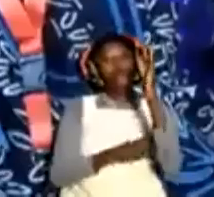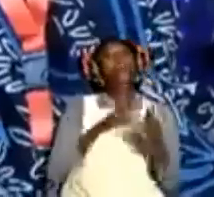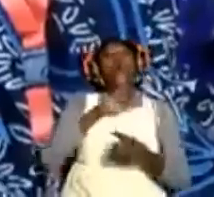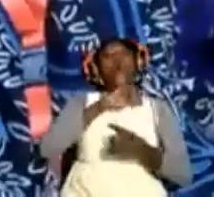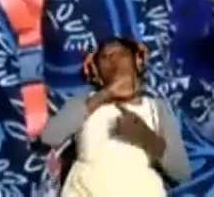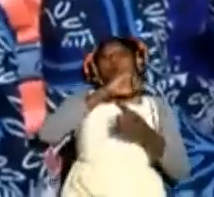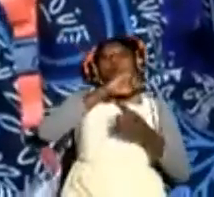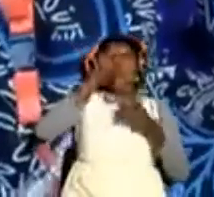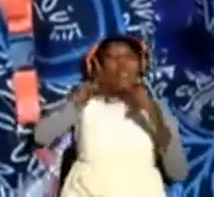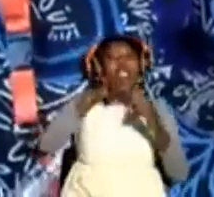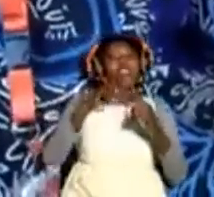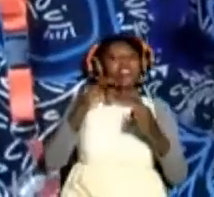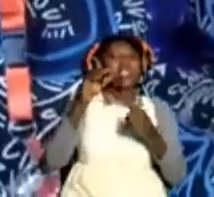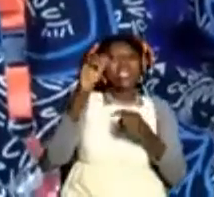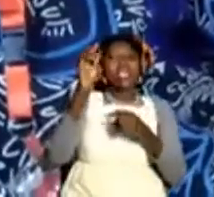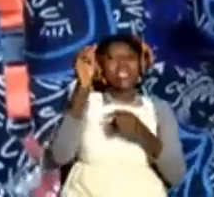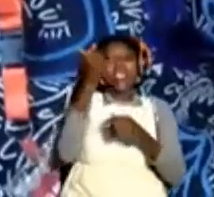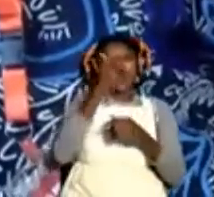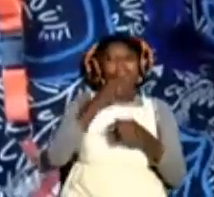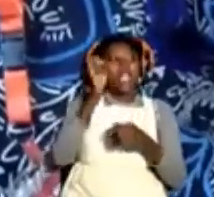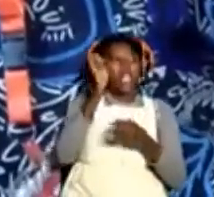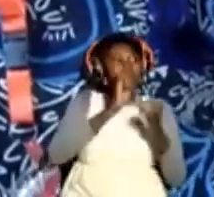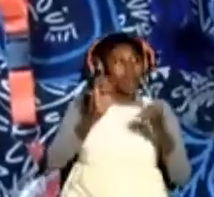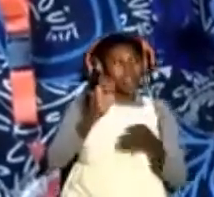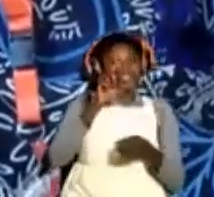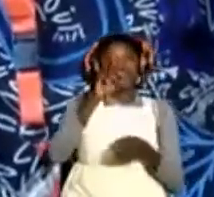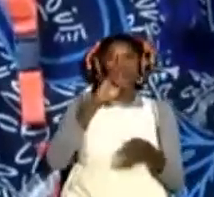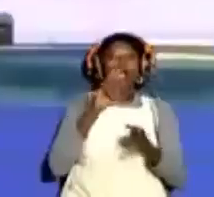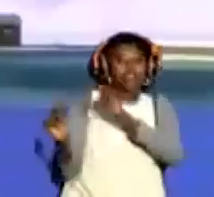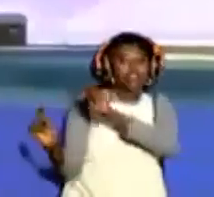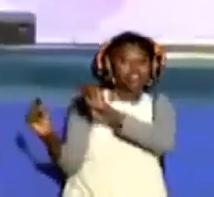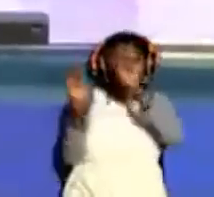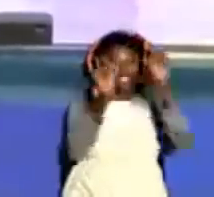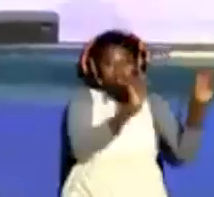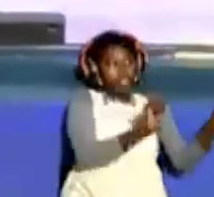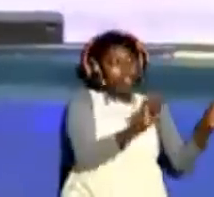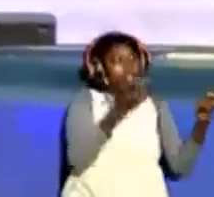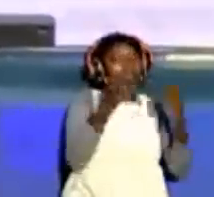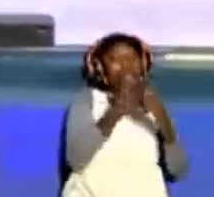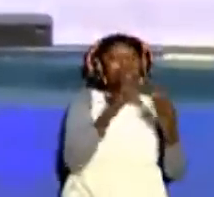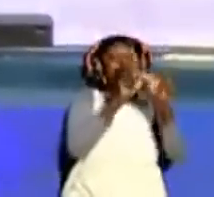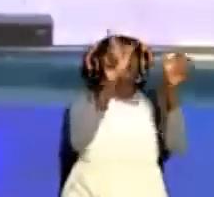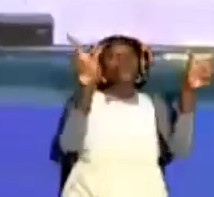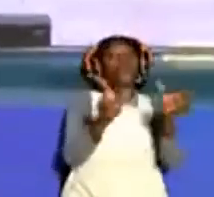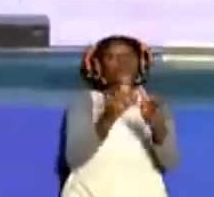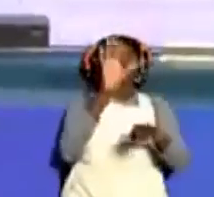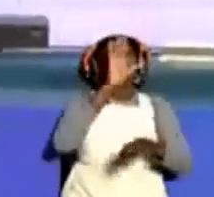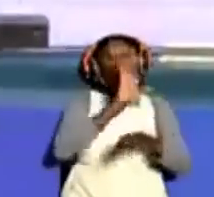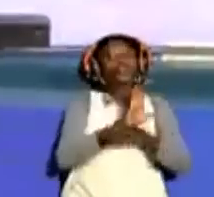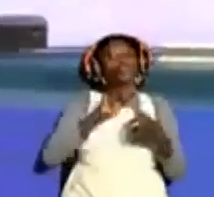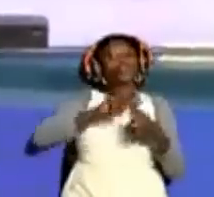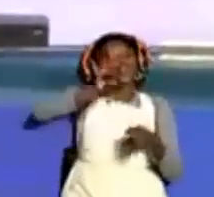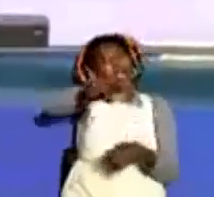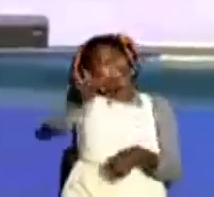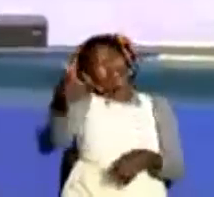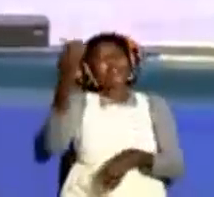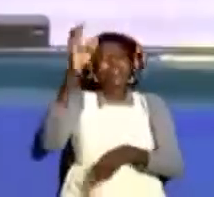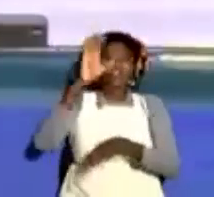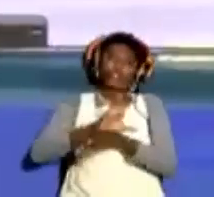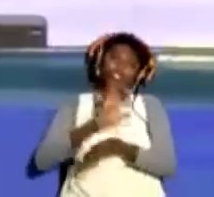Whenever you are transferred from a local church to another